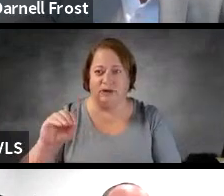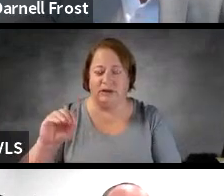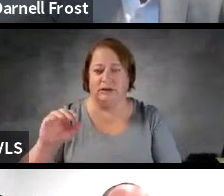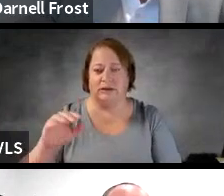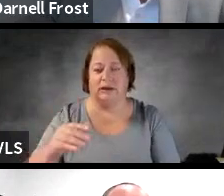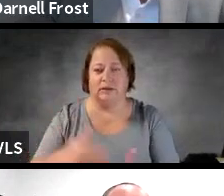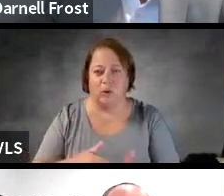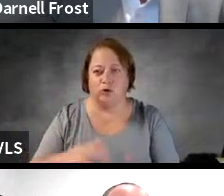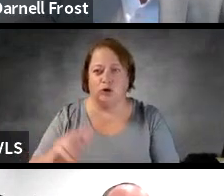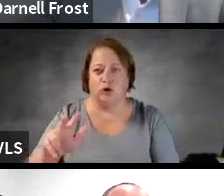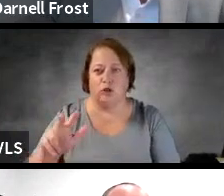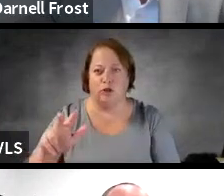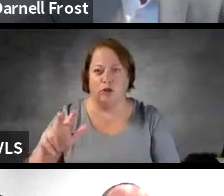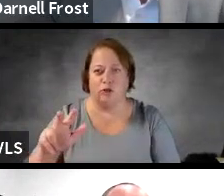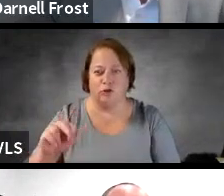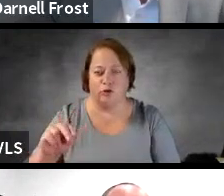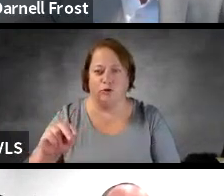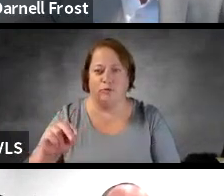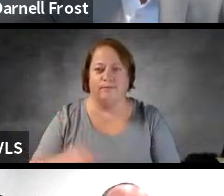$76,856,030.59,